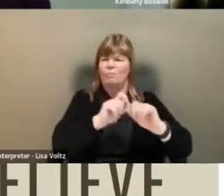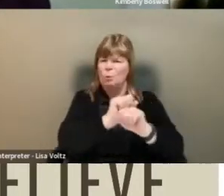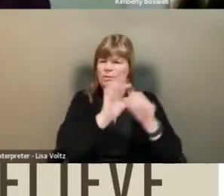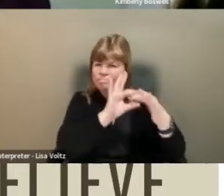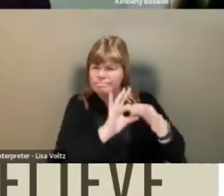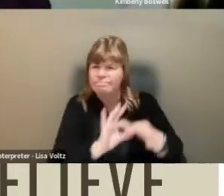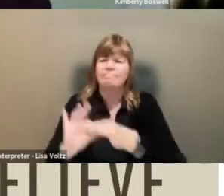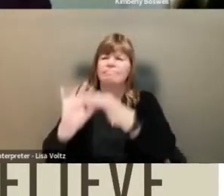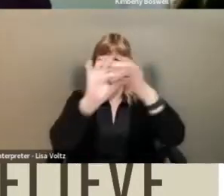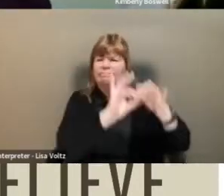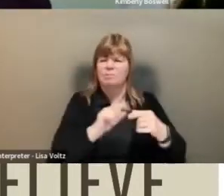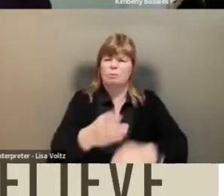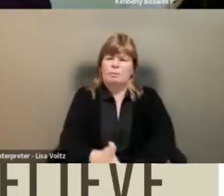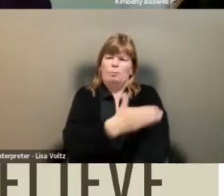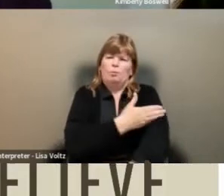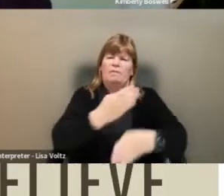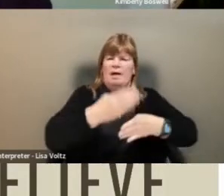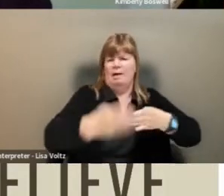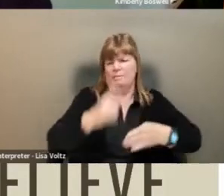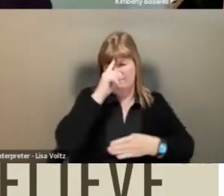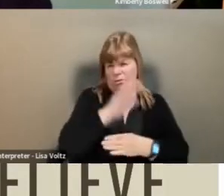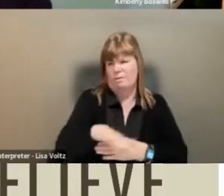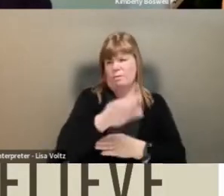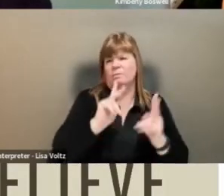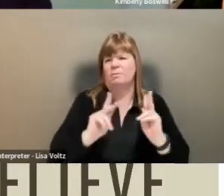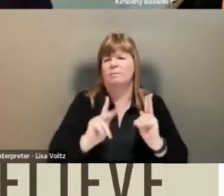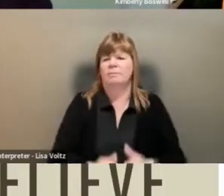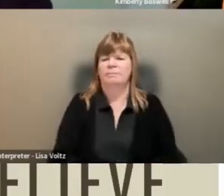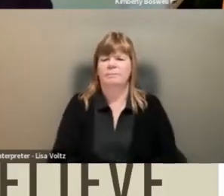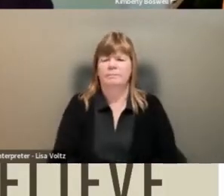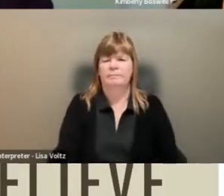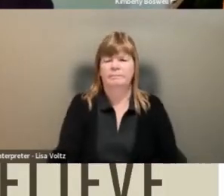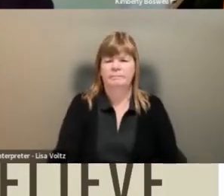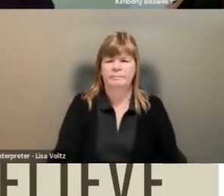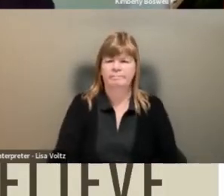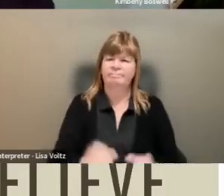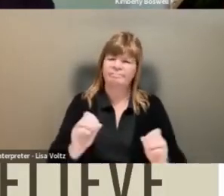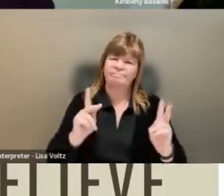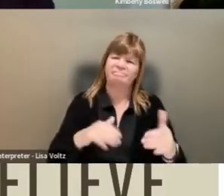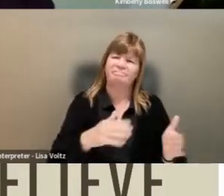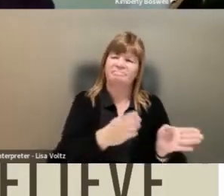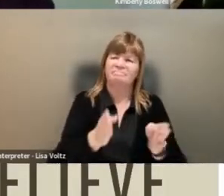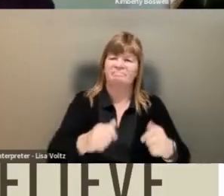improve the outcomes for the individuals that we serve. Okay, next.